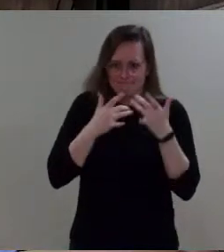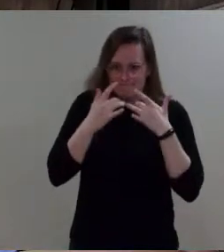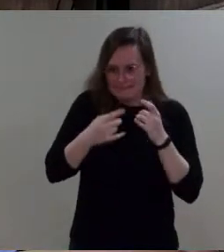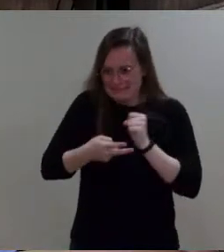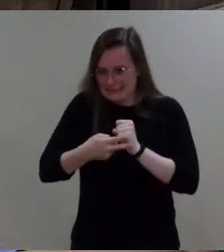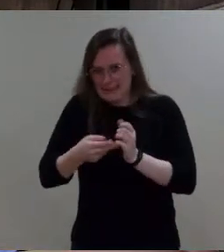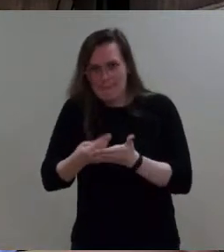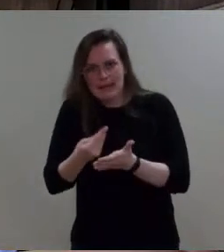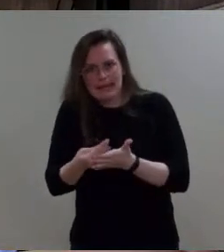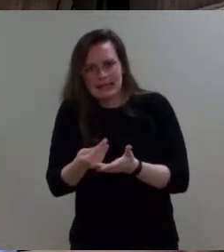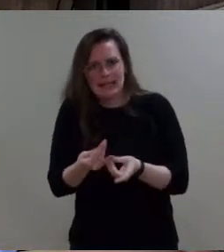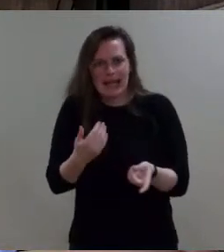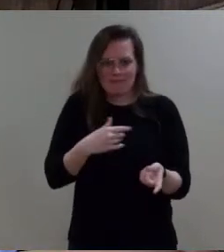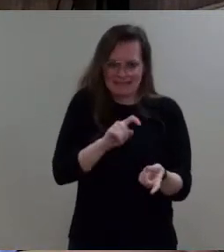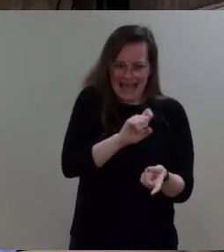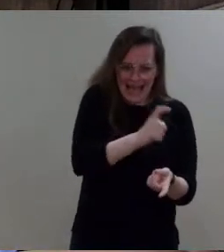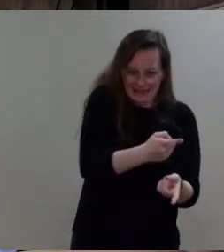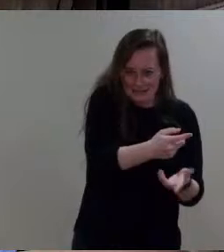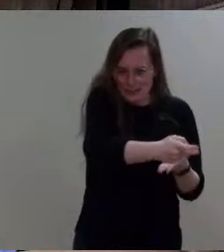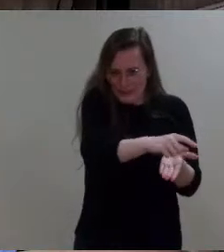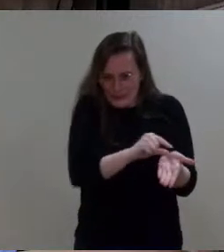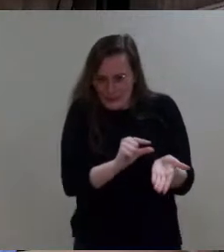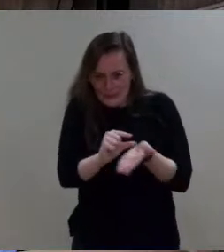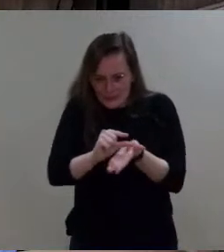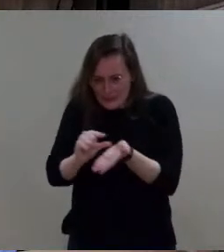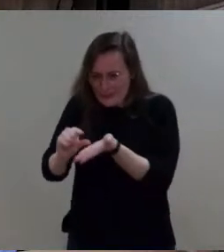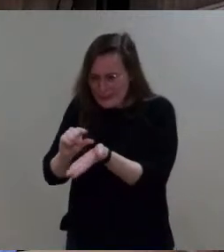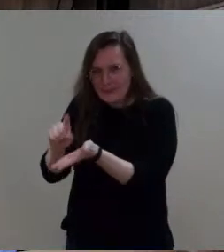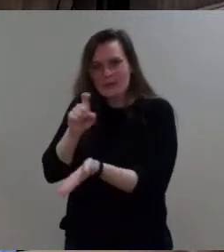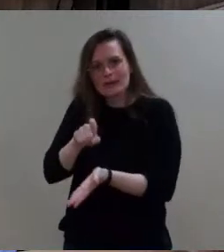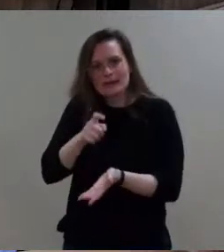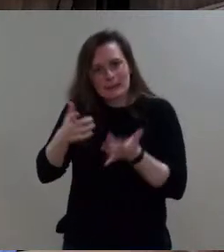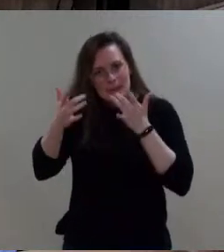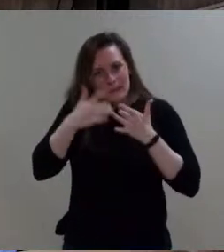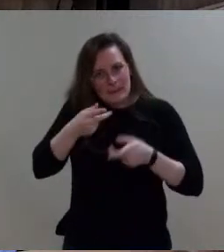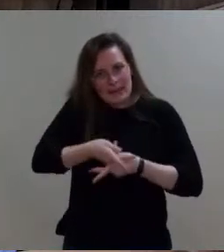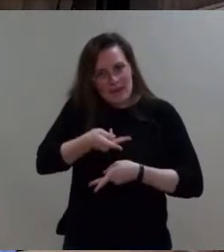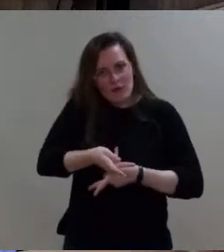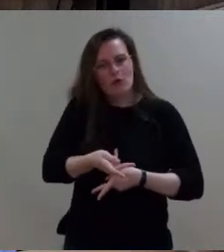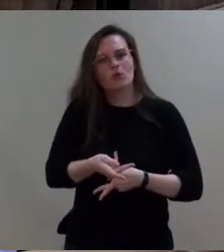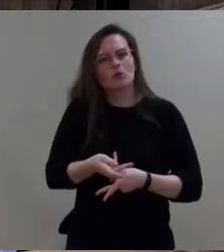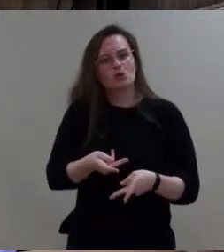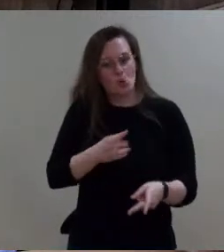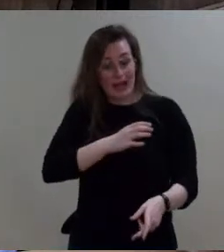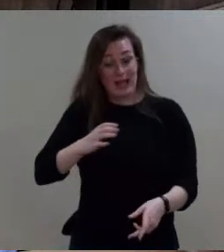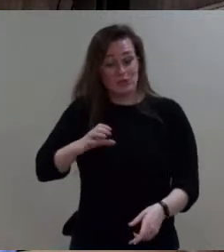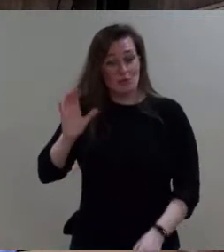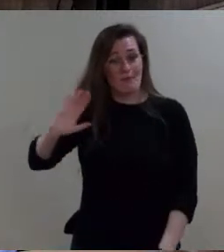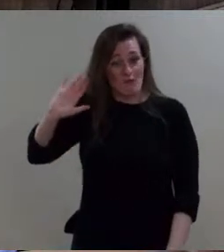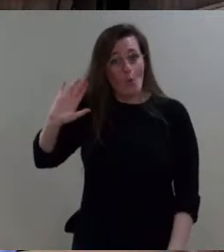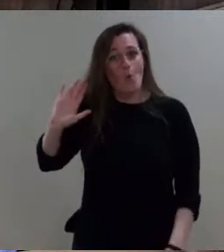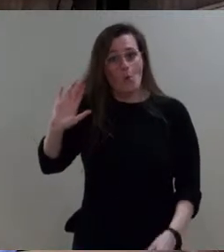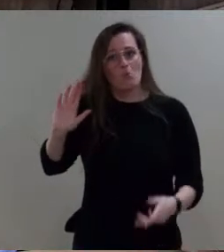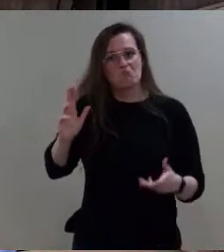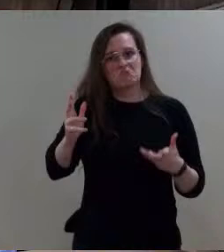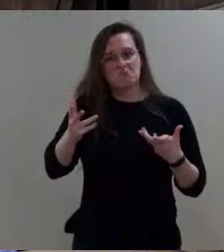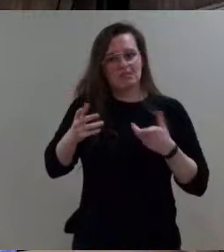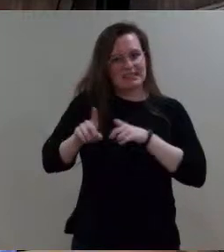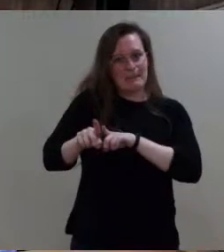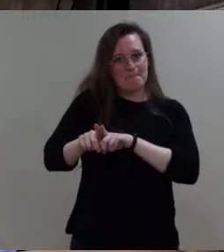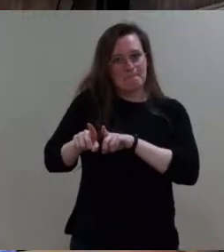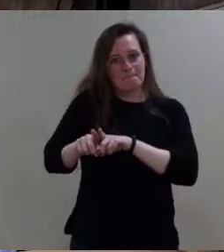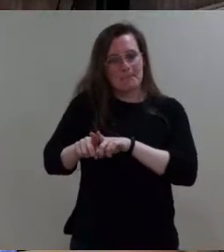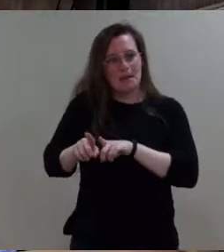means. And the thing was, previous councils have been doing that, but if you were living within your means and you